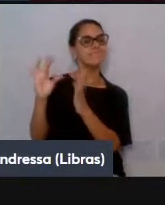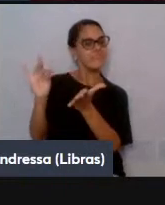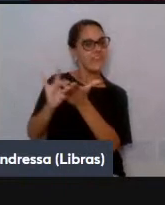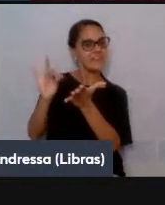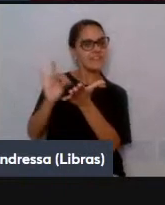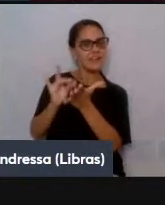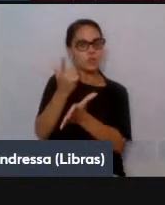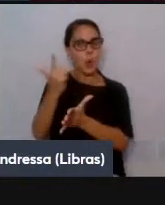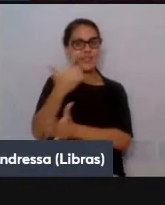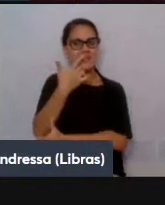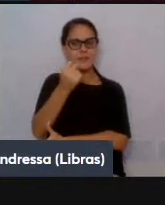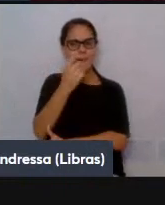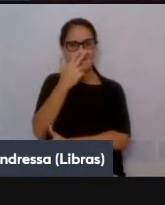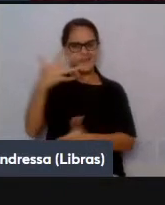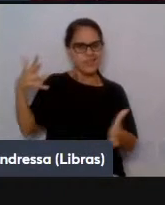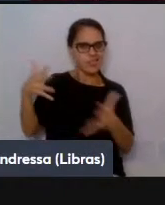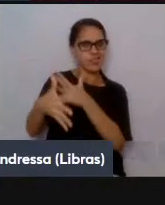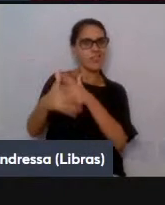outras línguas.